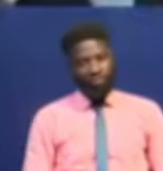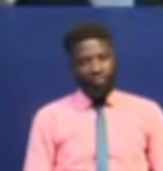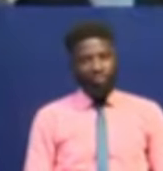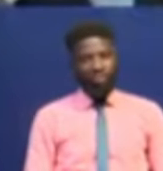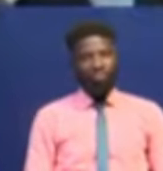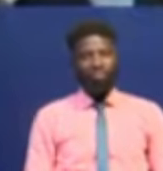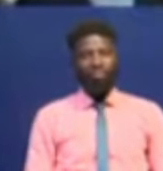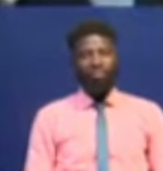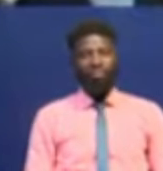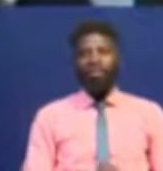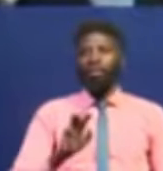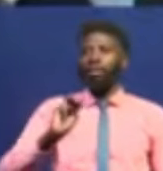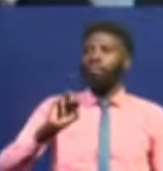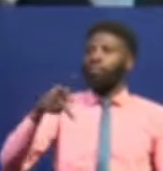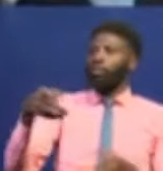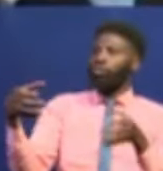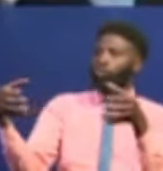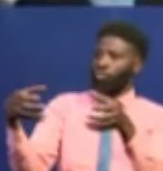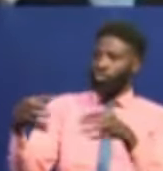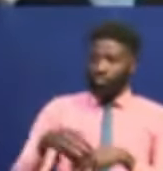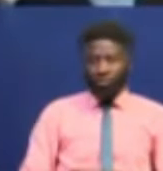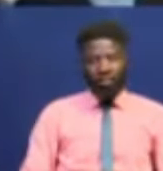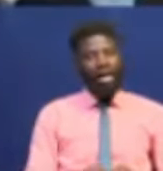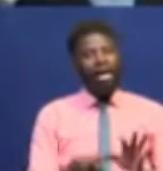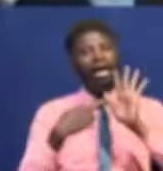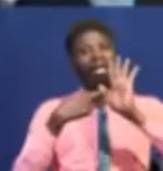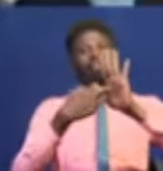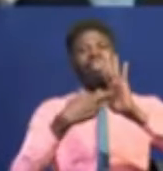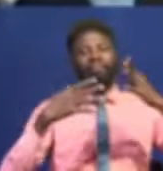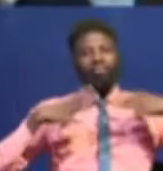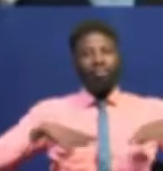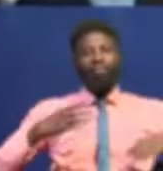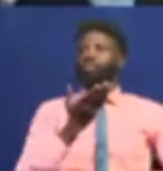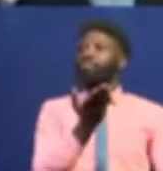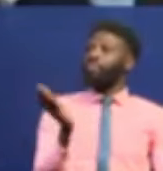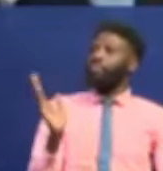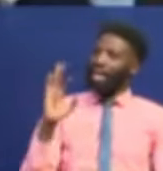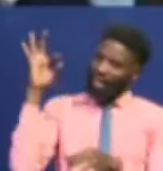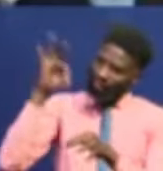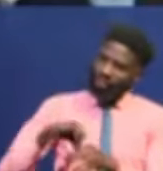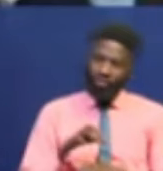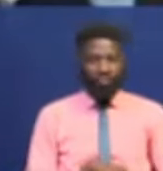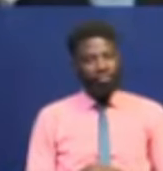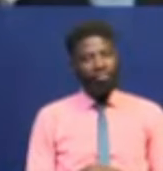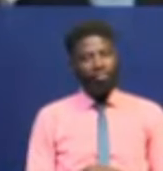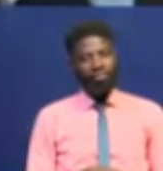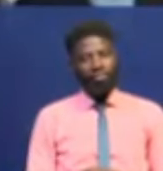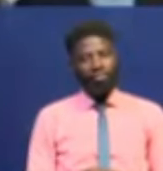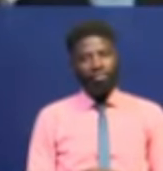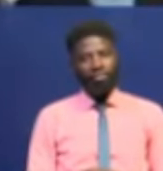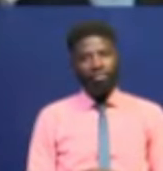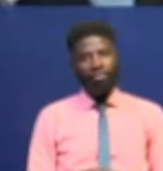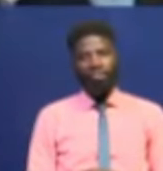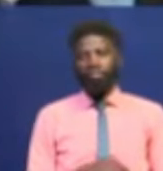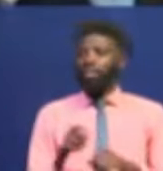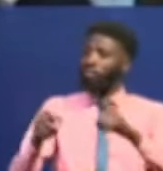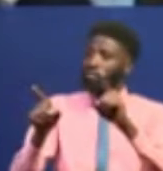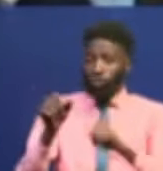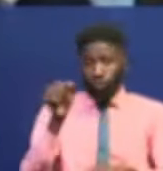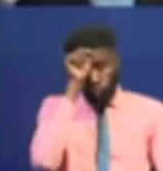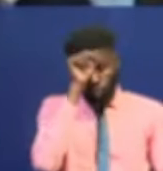Members of Parliament are representatives of the people, elected. They are not